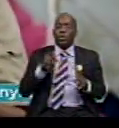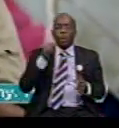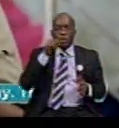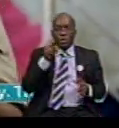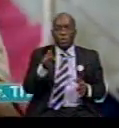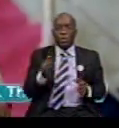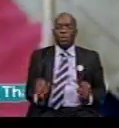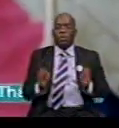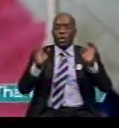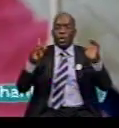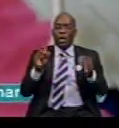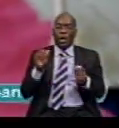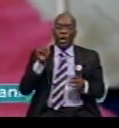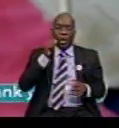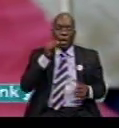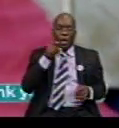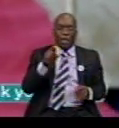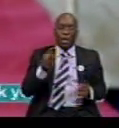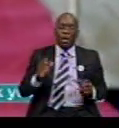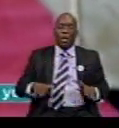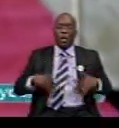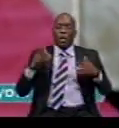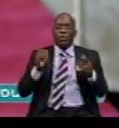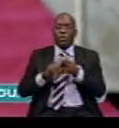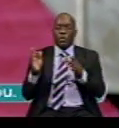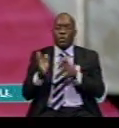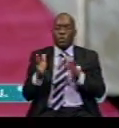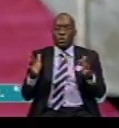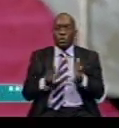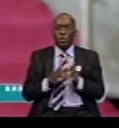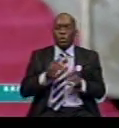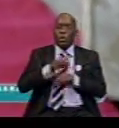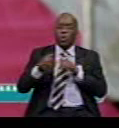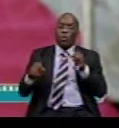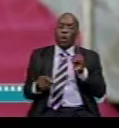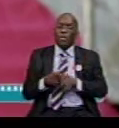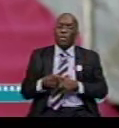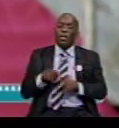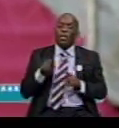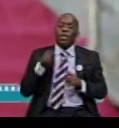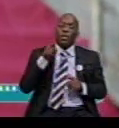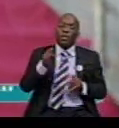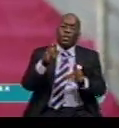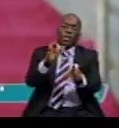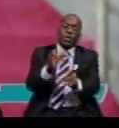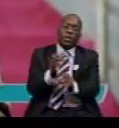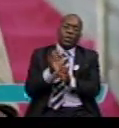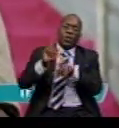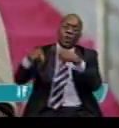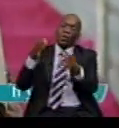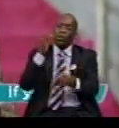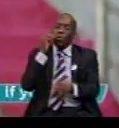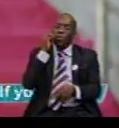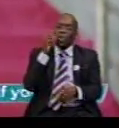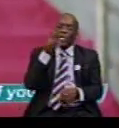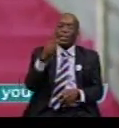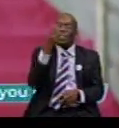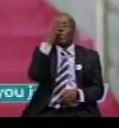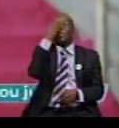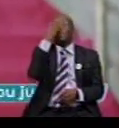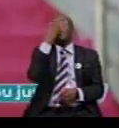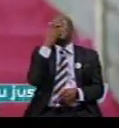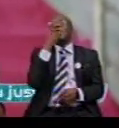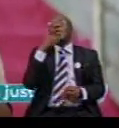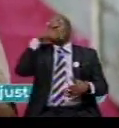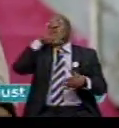mo nigba ti mo dele mo sun bi ani wi pe mo sun bi omo tutun lati bi odun